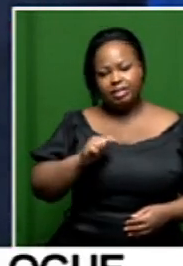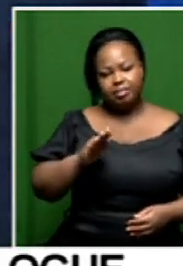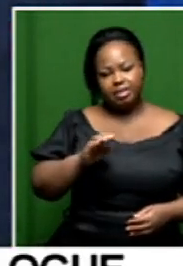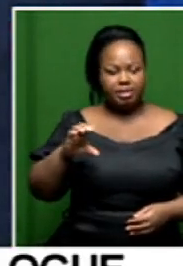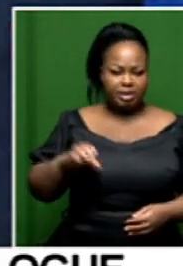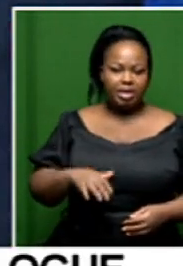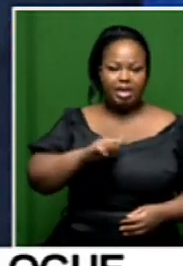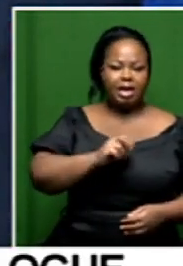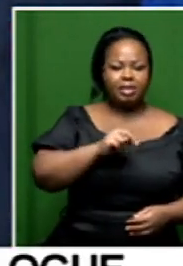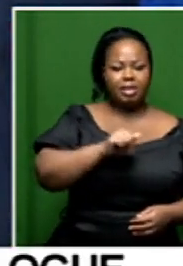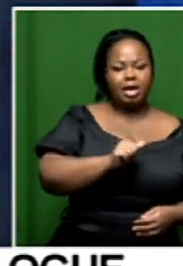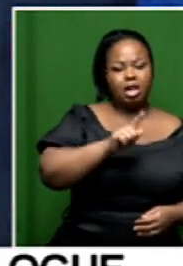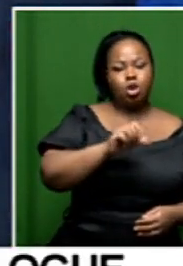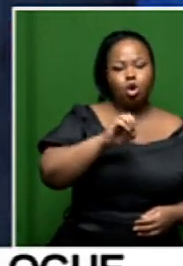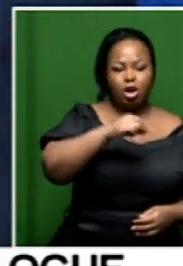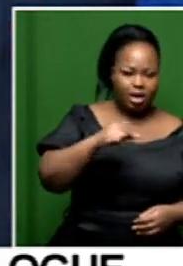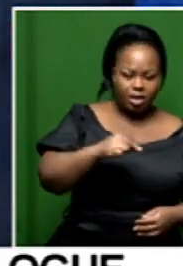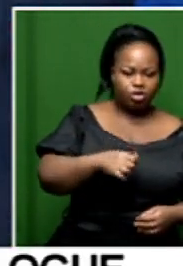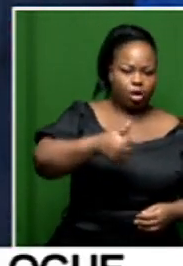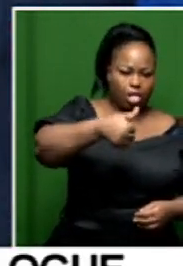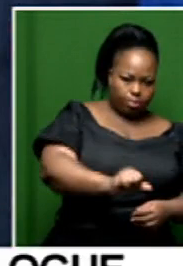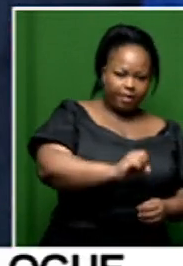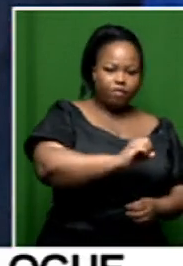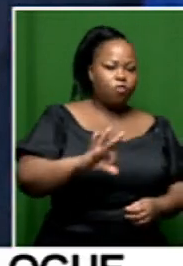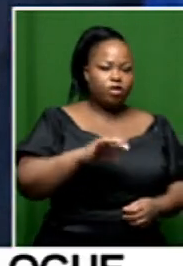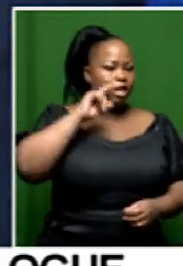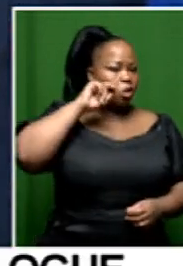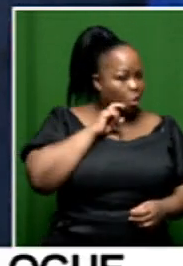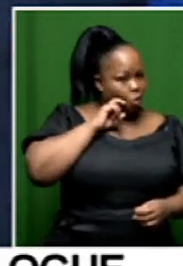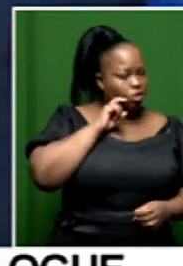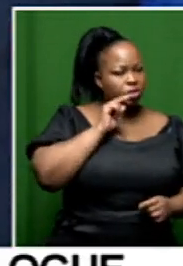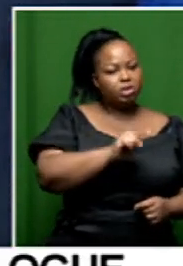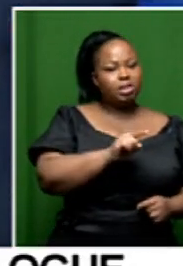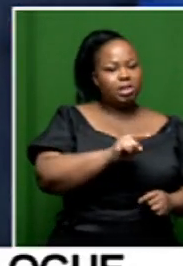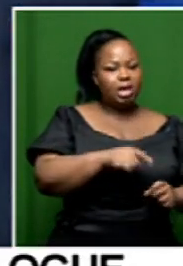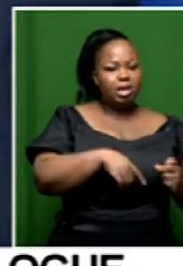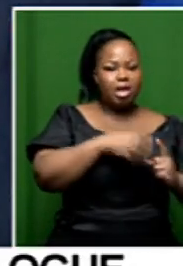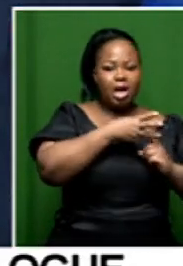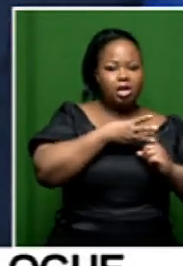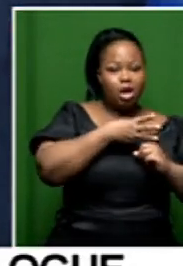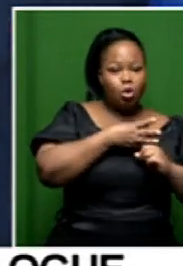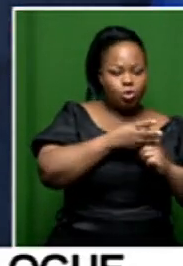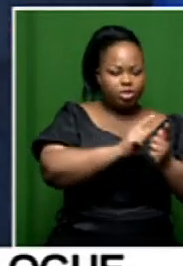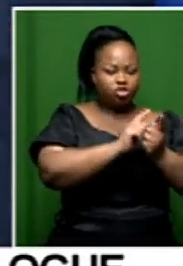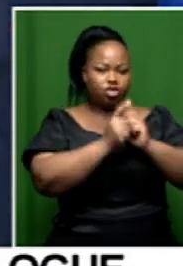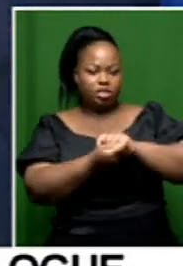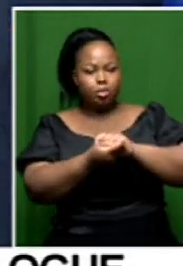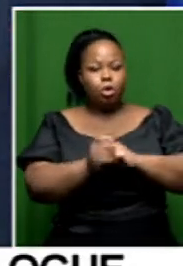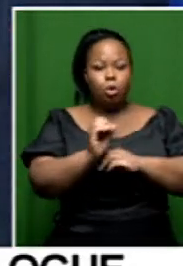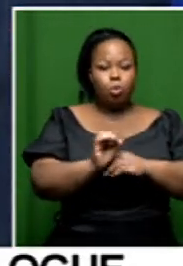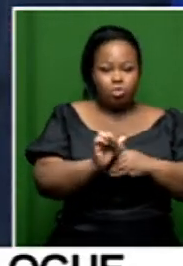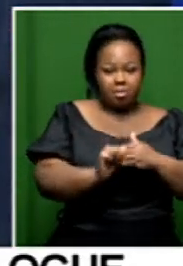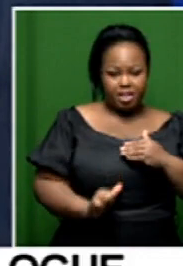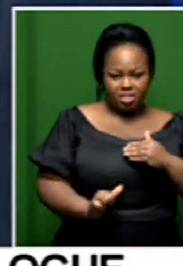SABC's analog transmitters have been switched off, and last year, of course, October, in fact, by the 1st